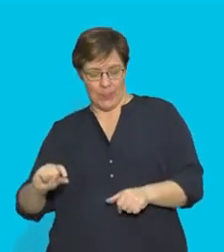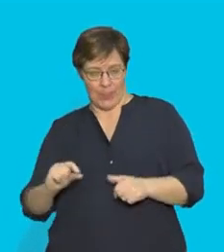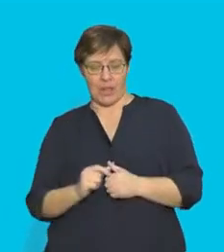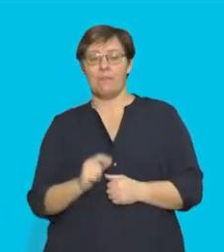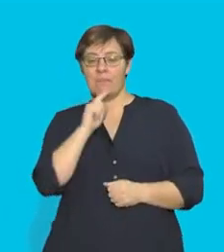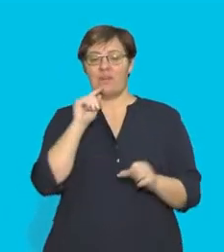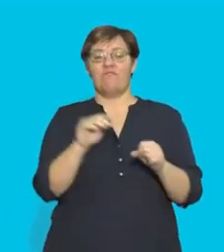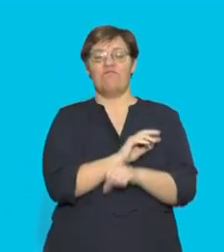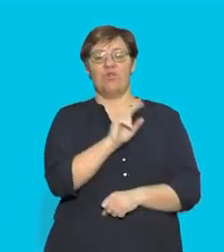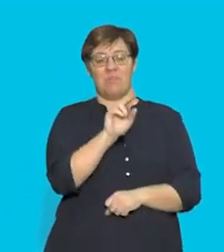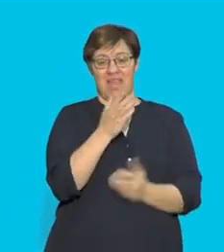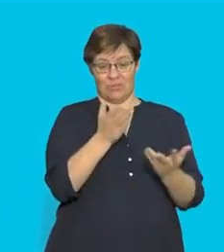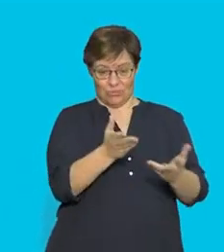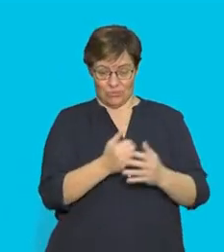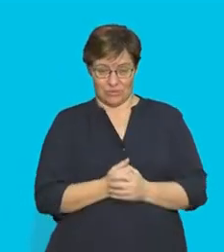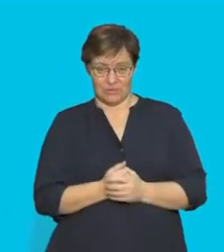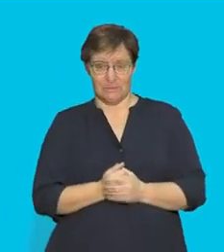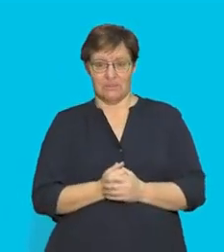Any full pair like that where you have one